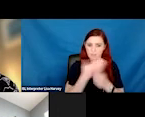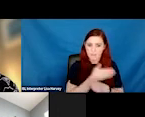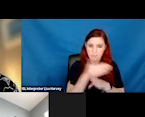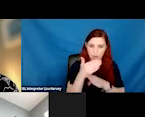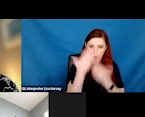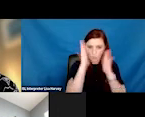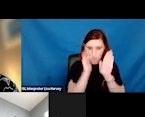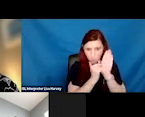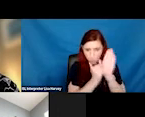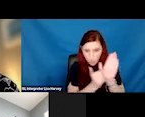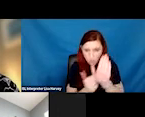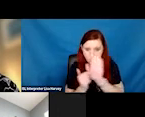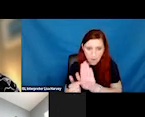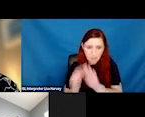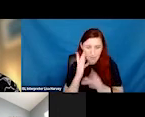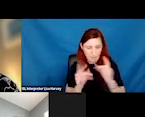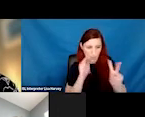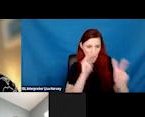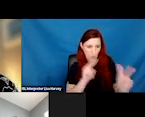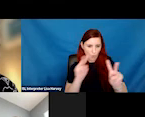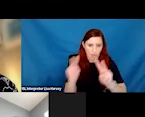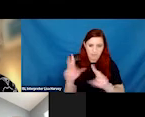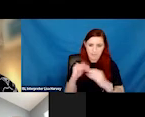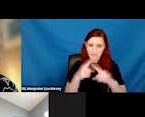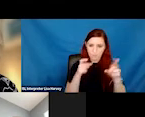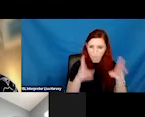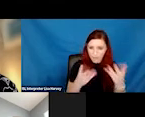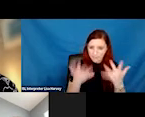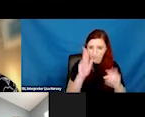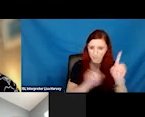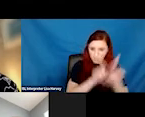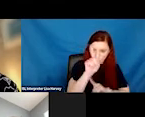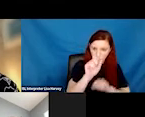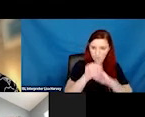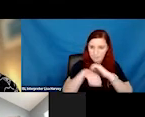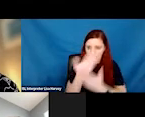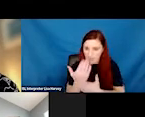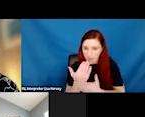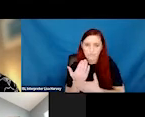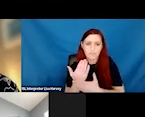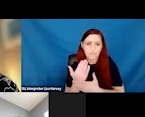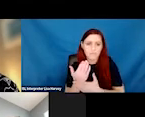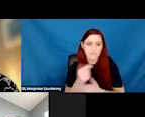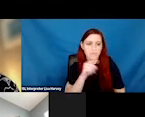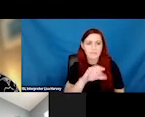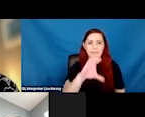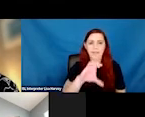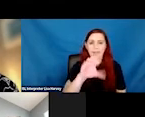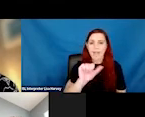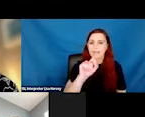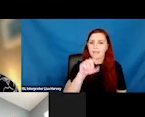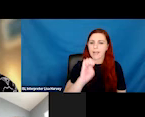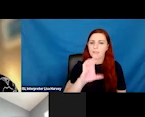on for us, making us look at things, how we can improve, how we can develop. This is Castlecomer Discovery